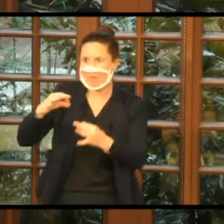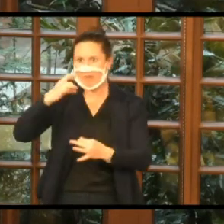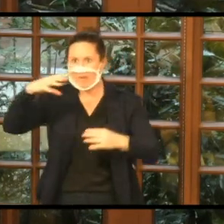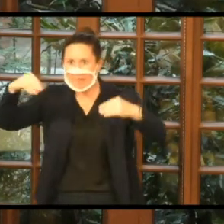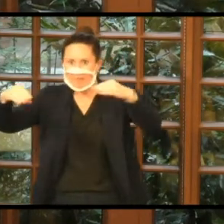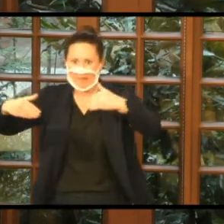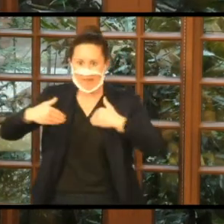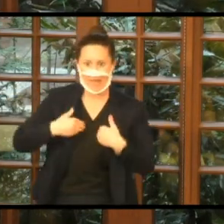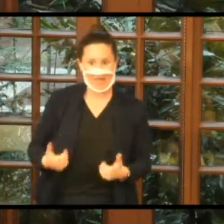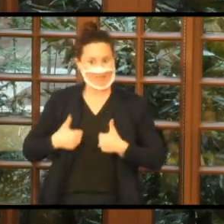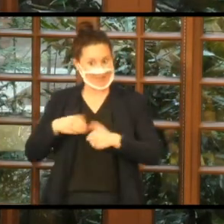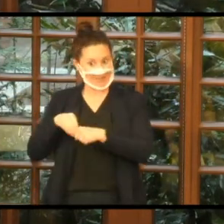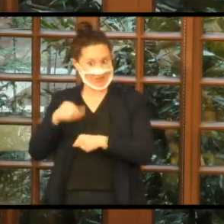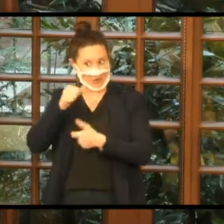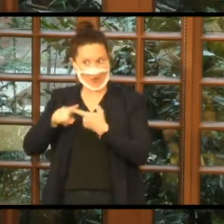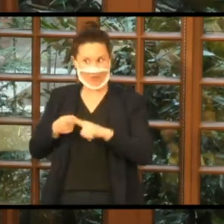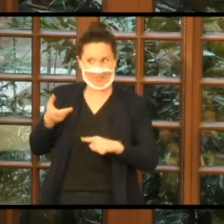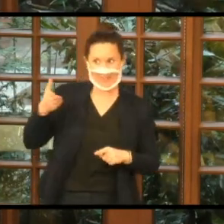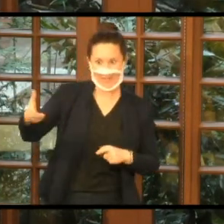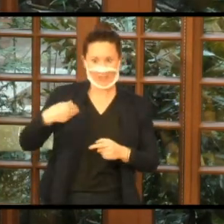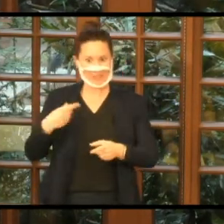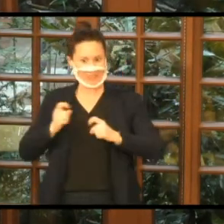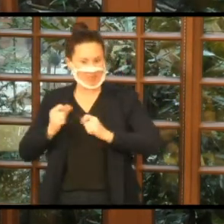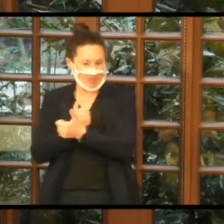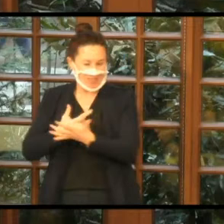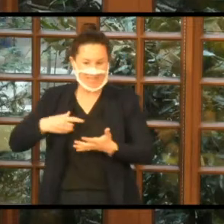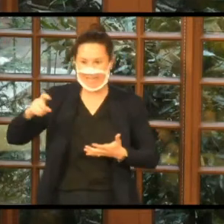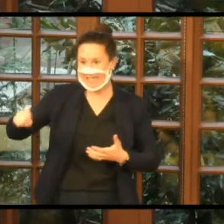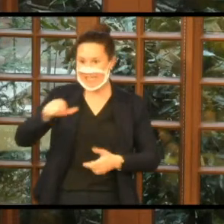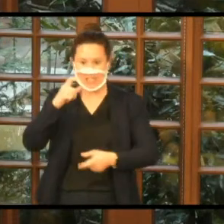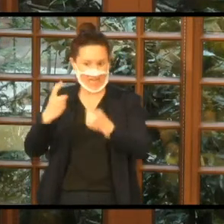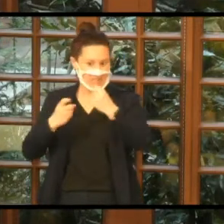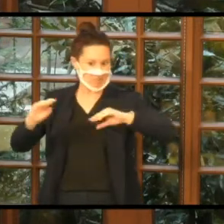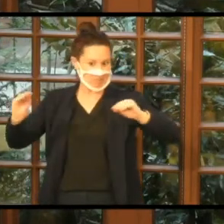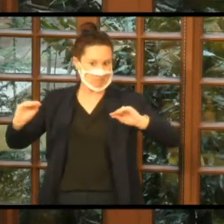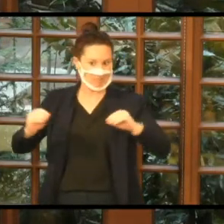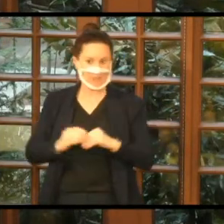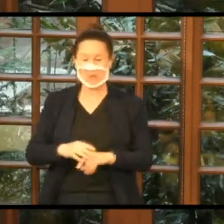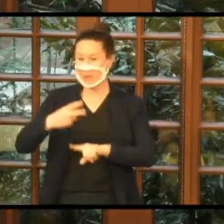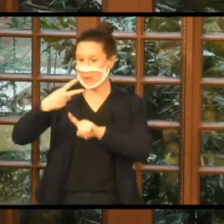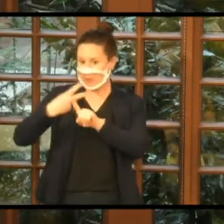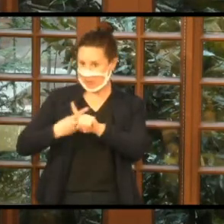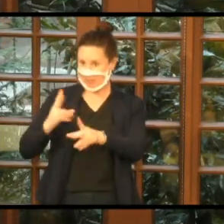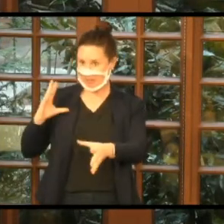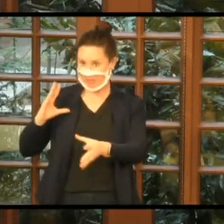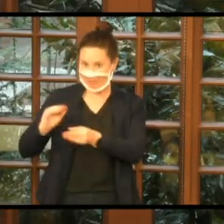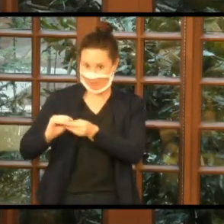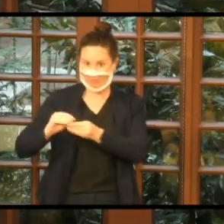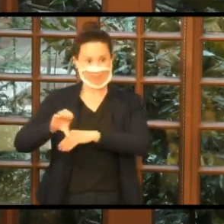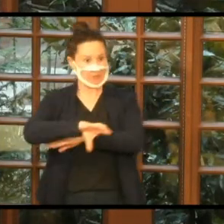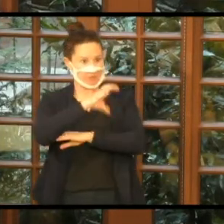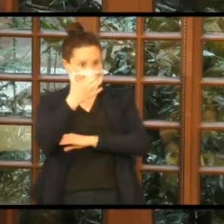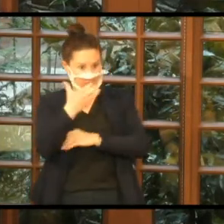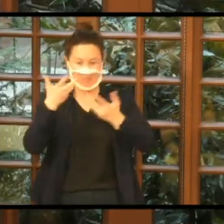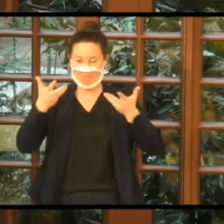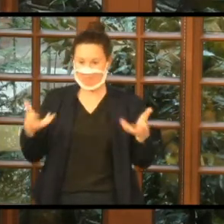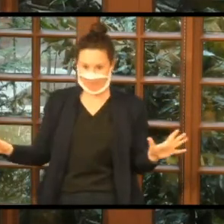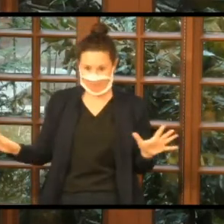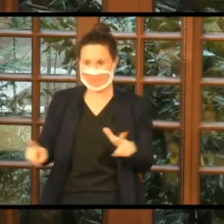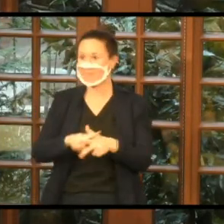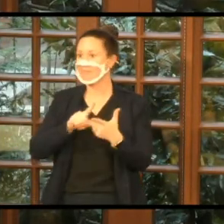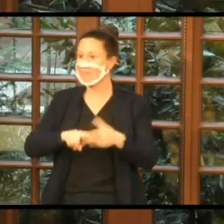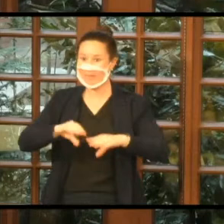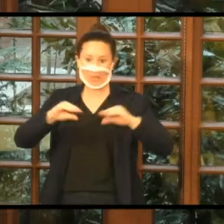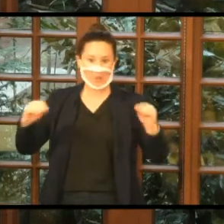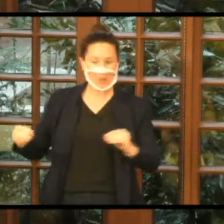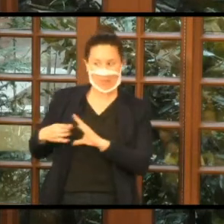with a live-in girlfriend who subsidizes my days and asks no questions. 2 months have congealed. Christmas came and went. There's been no word